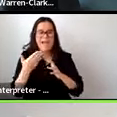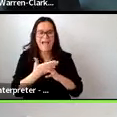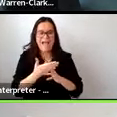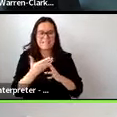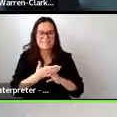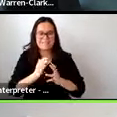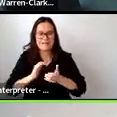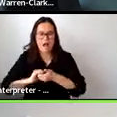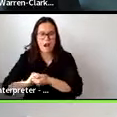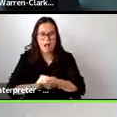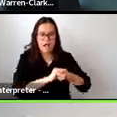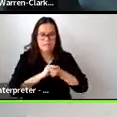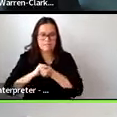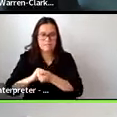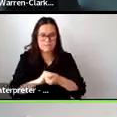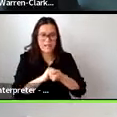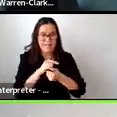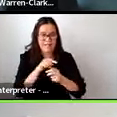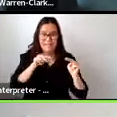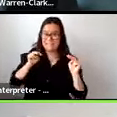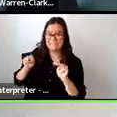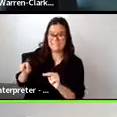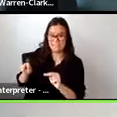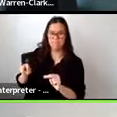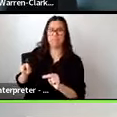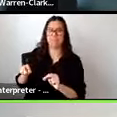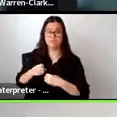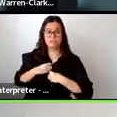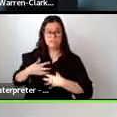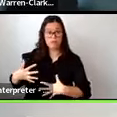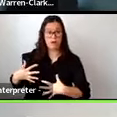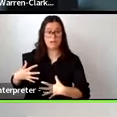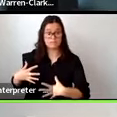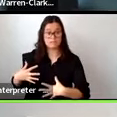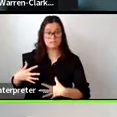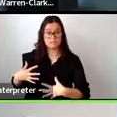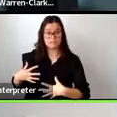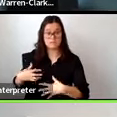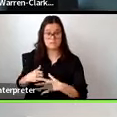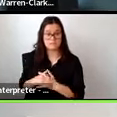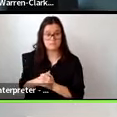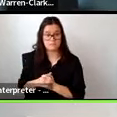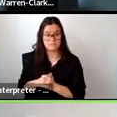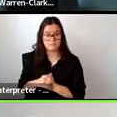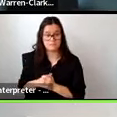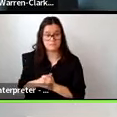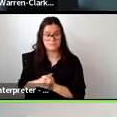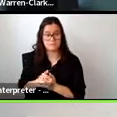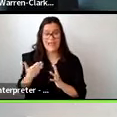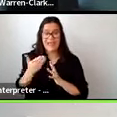so surprised at its content that they wrote